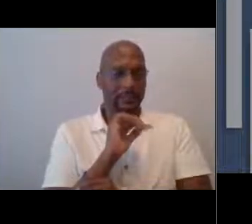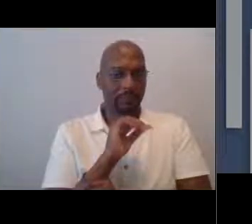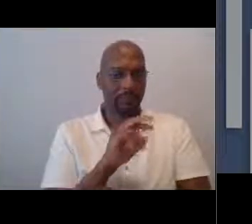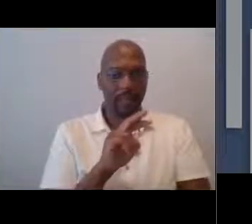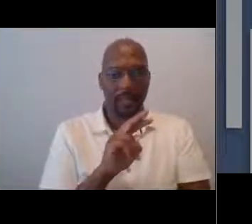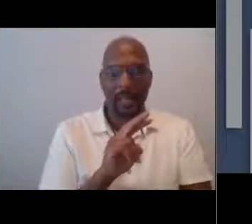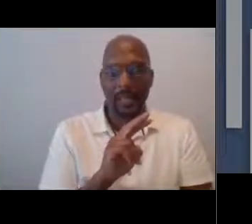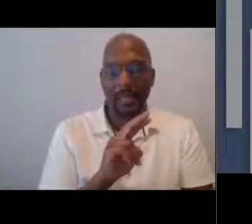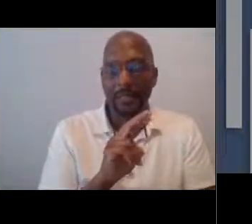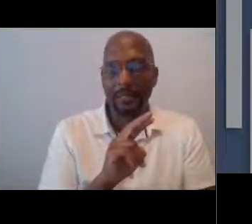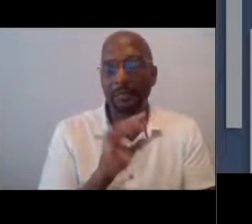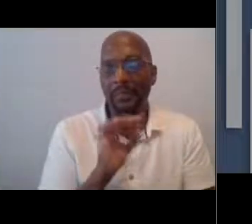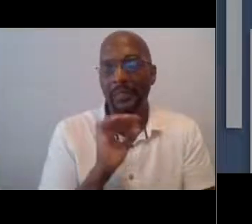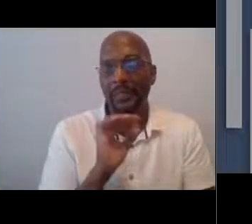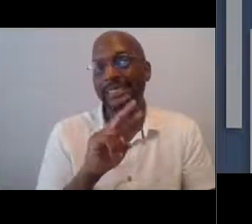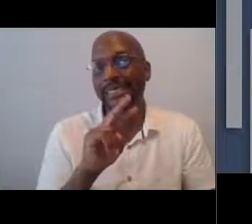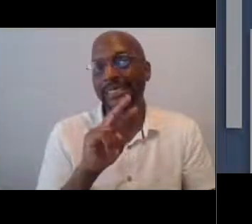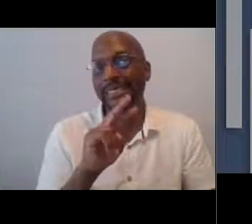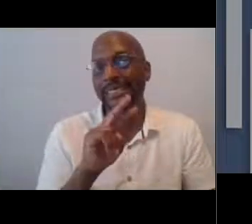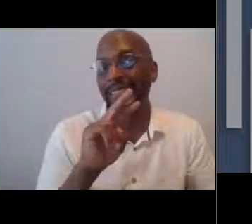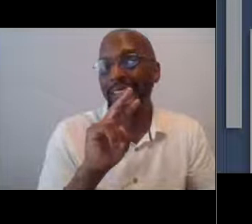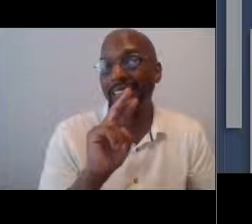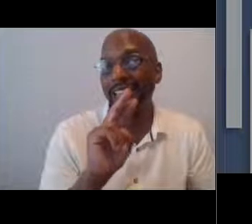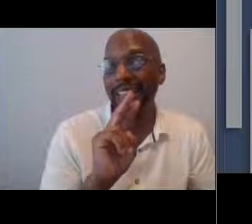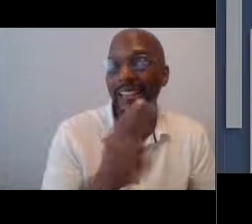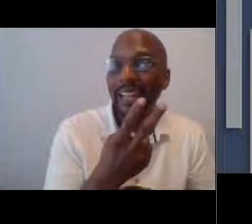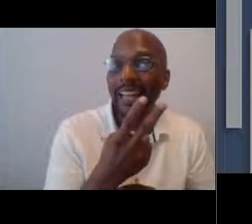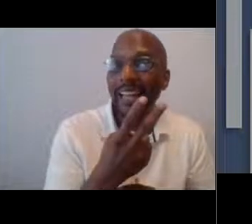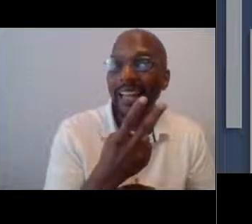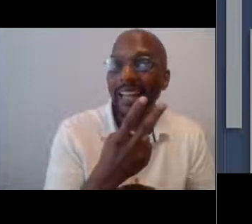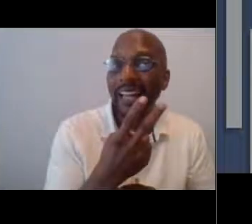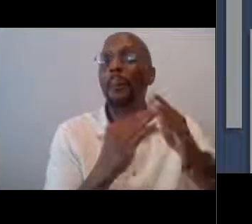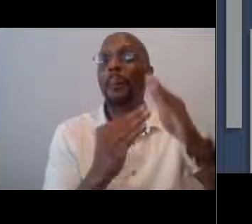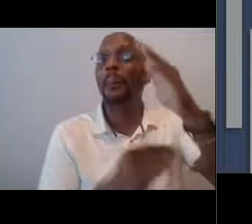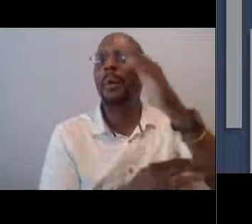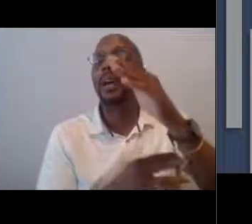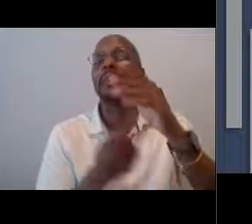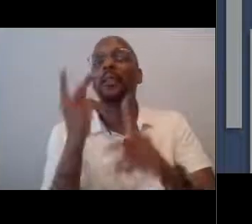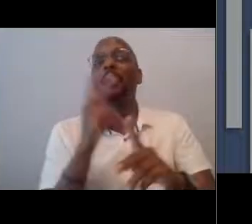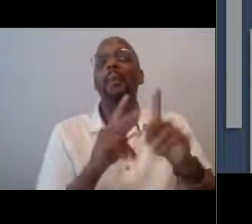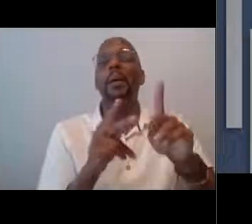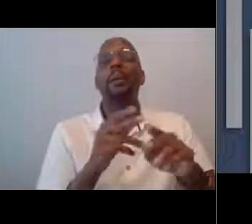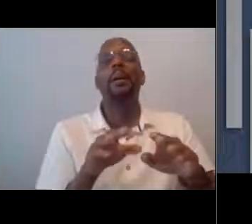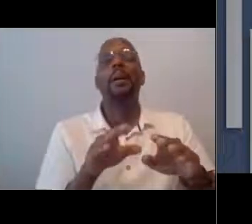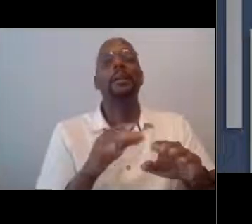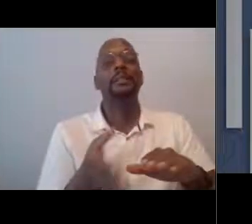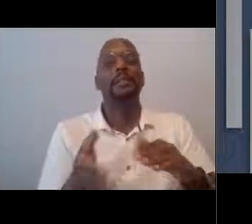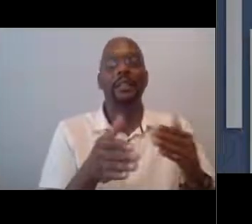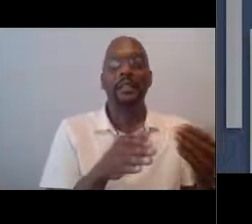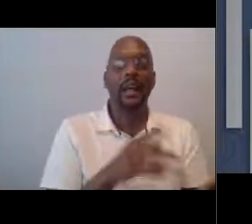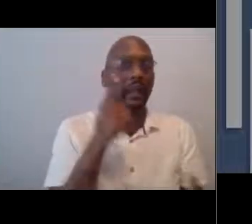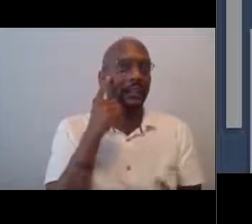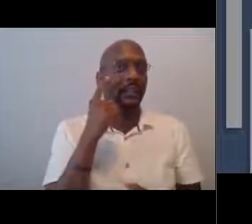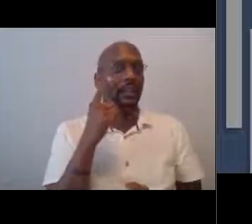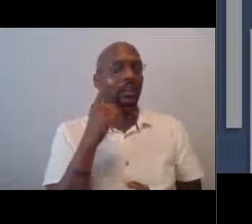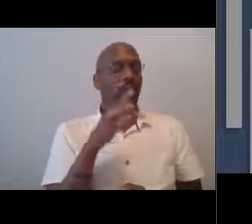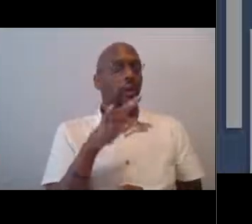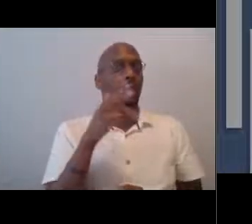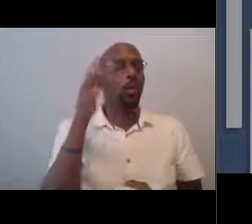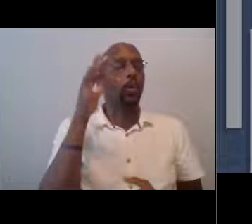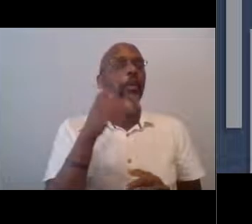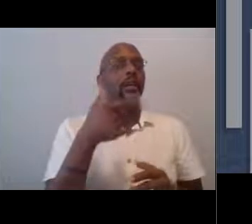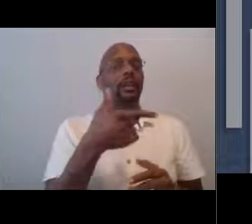leading, if you will, bridge for fatalities in the country. I think the Golden Gate Bridge is #1.